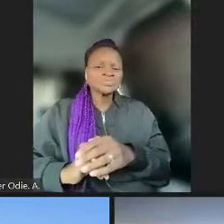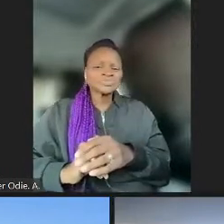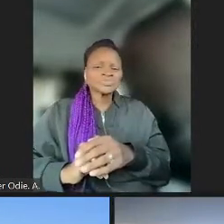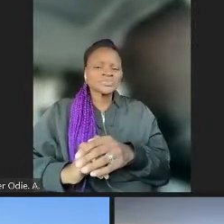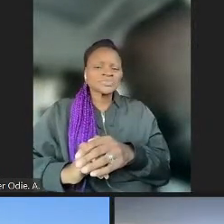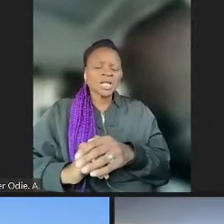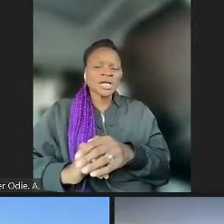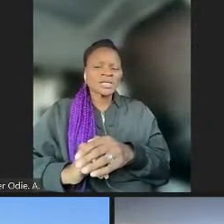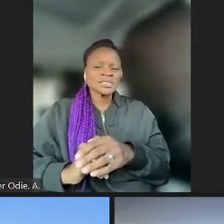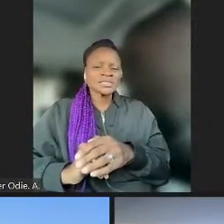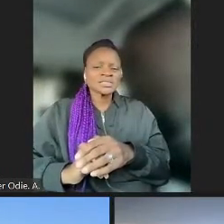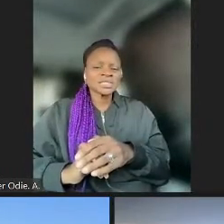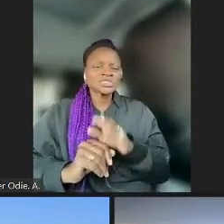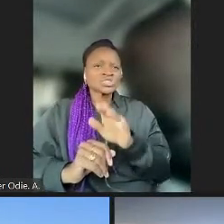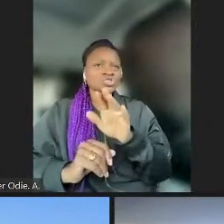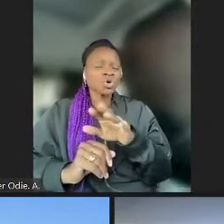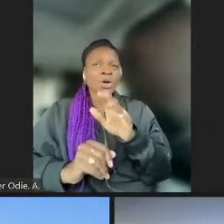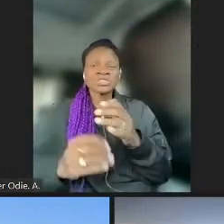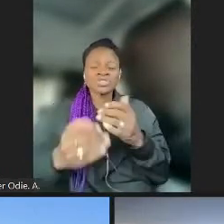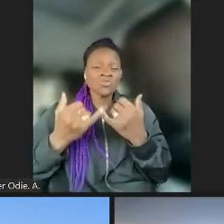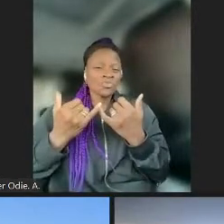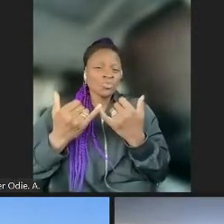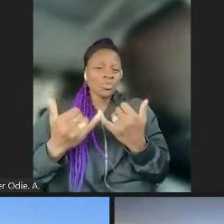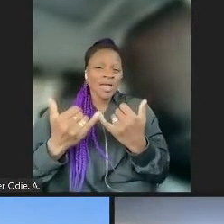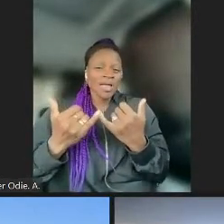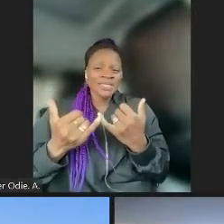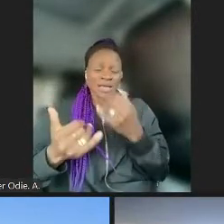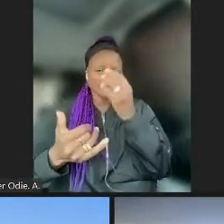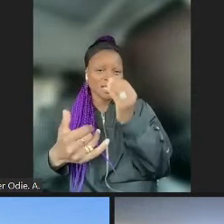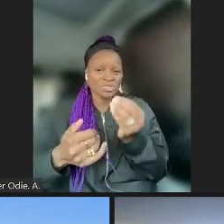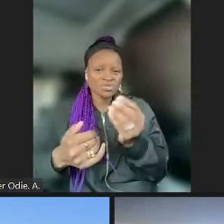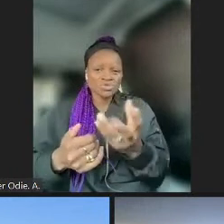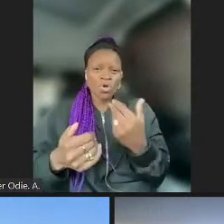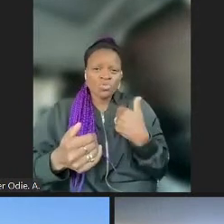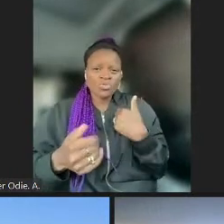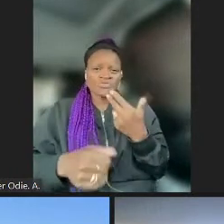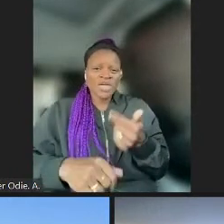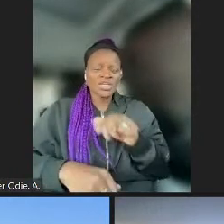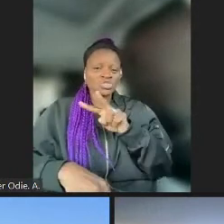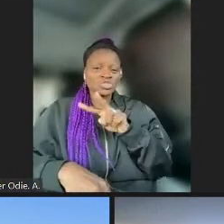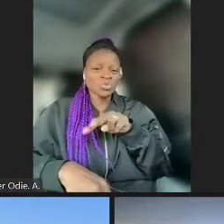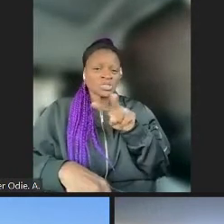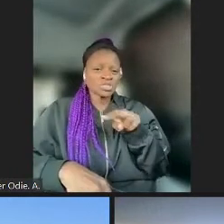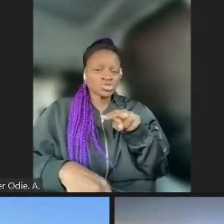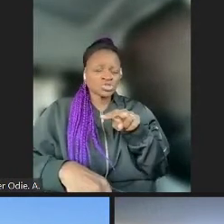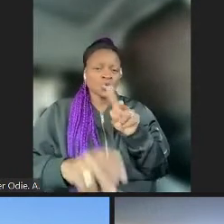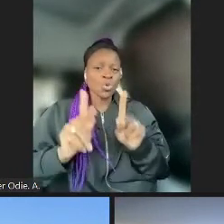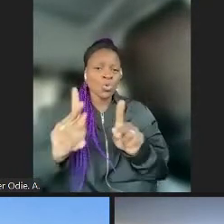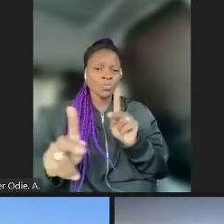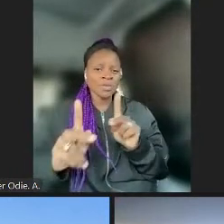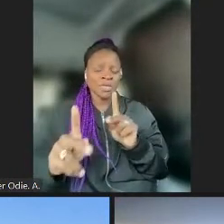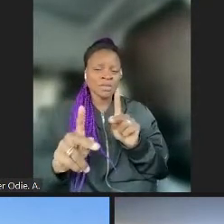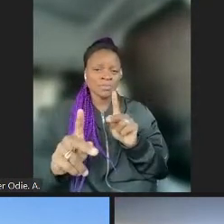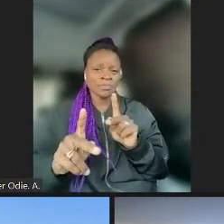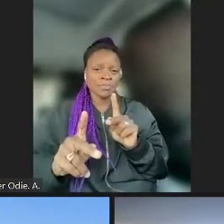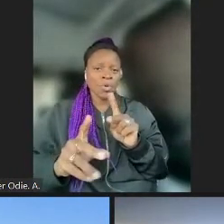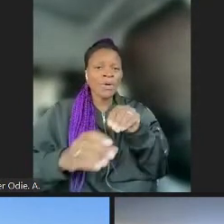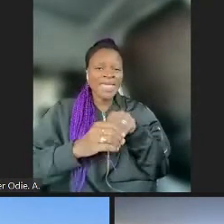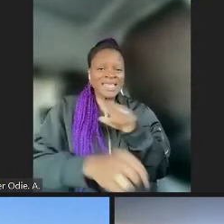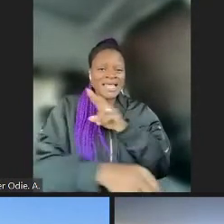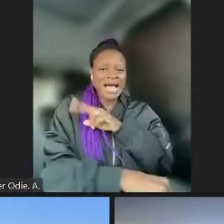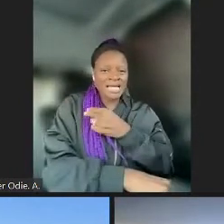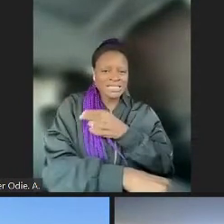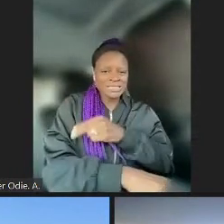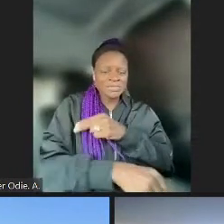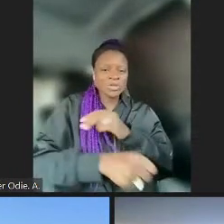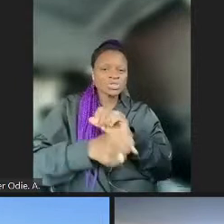Yes, as of data reported yesterday, there were 22 individuals hospitalized with COVID-19